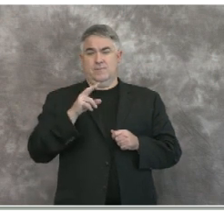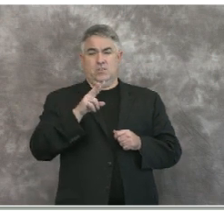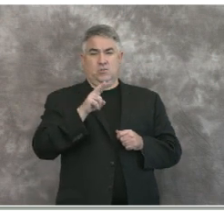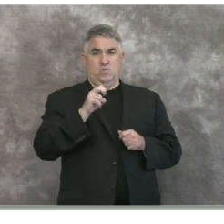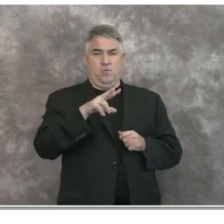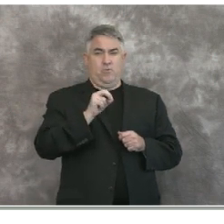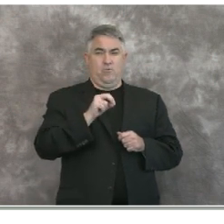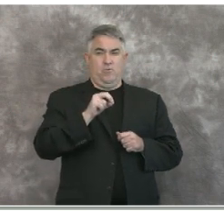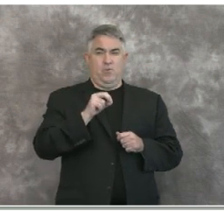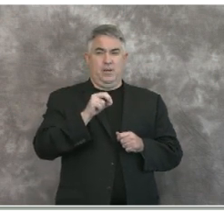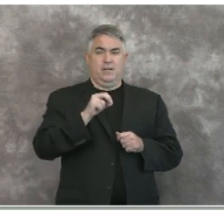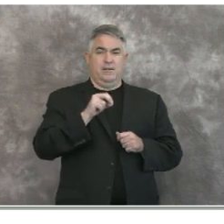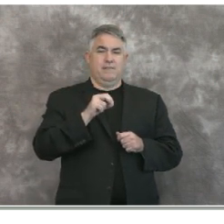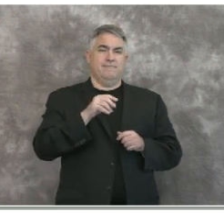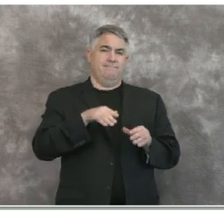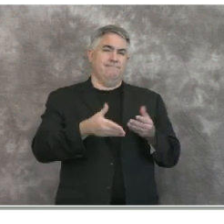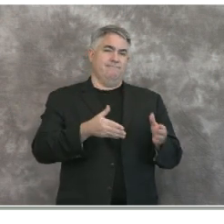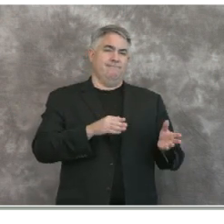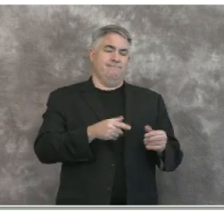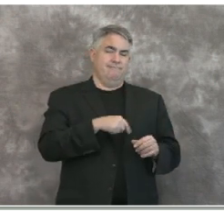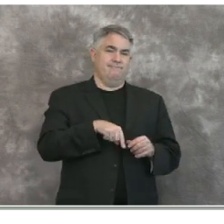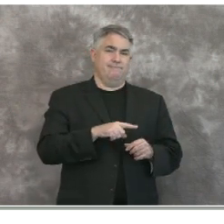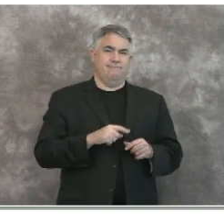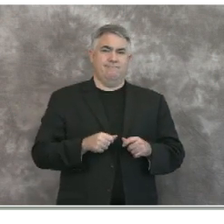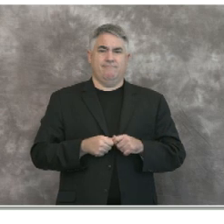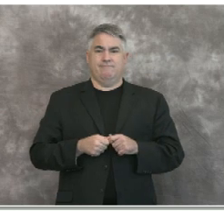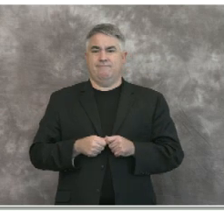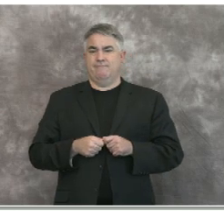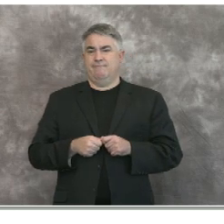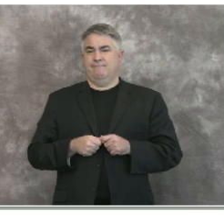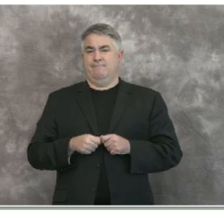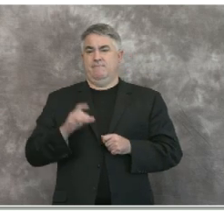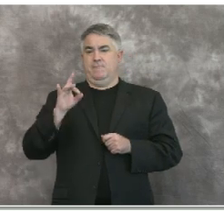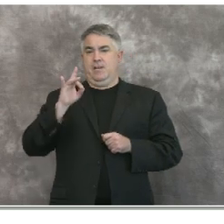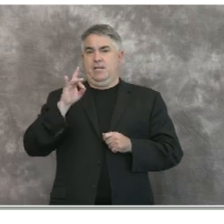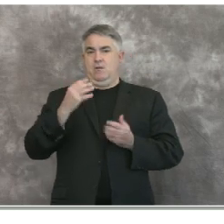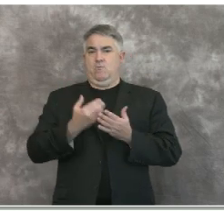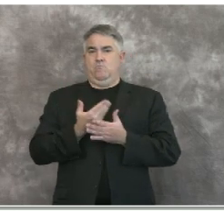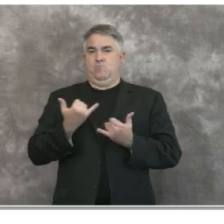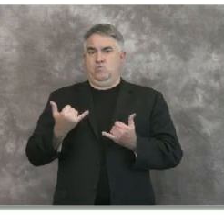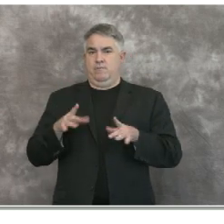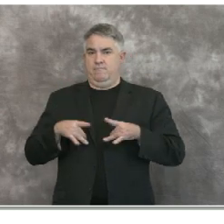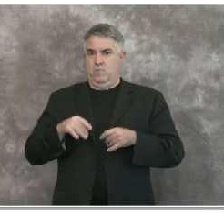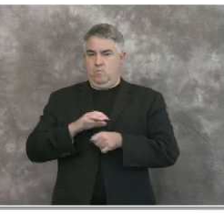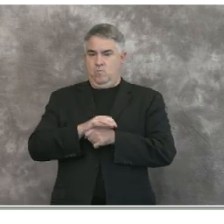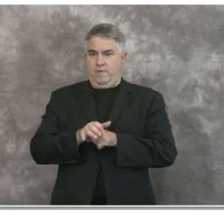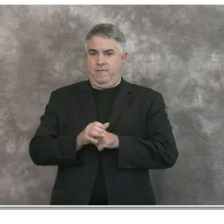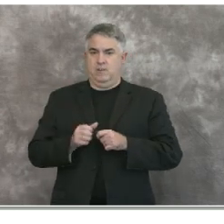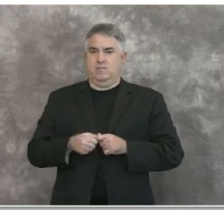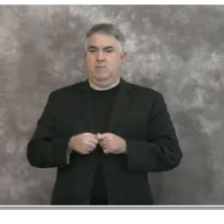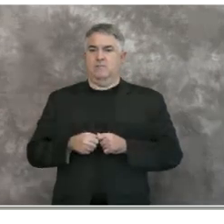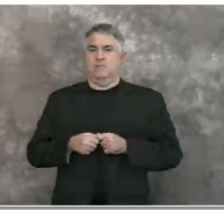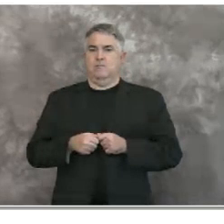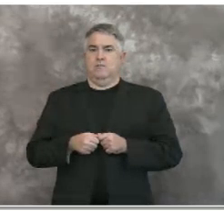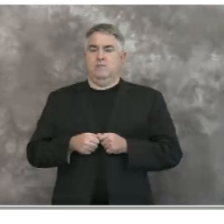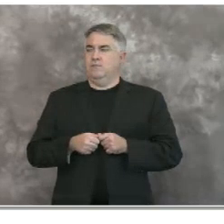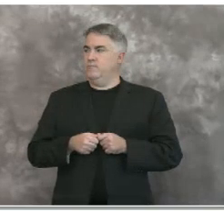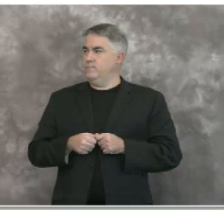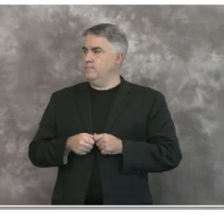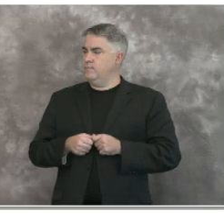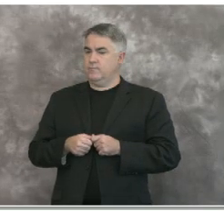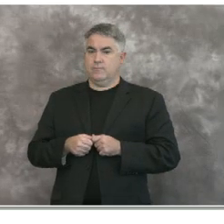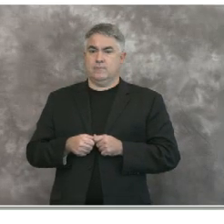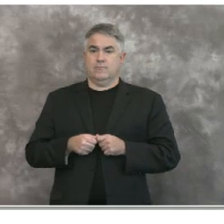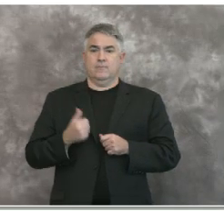230 deaths, which includes 8 new deaths reported since yesterday. Our age range